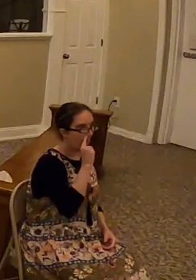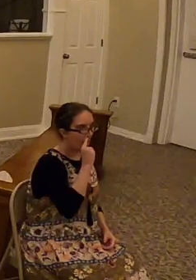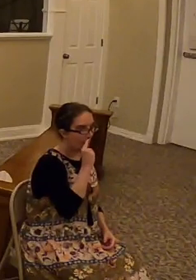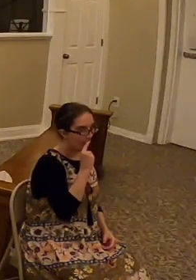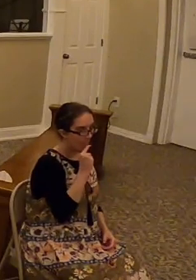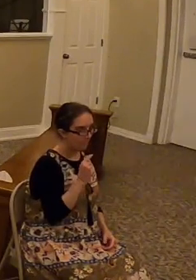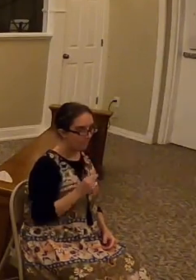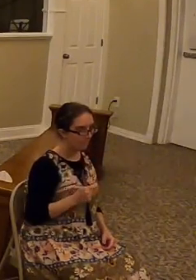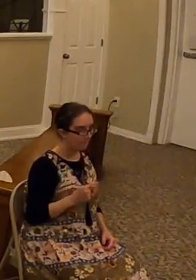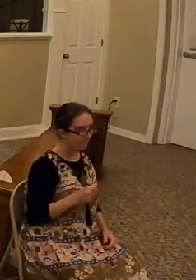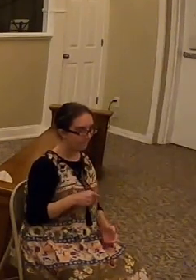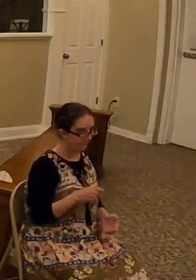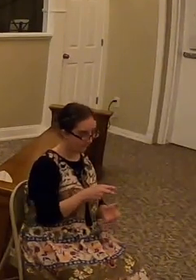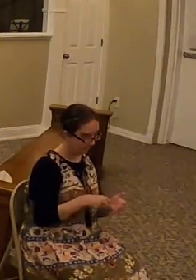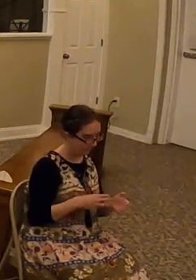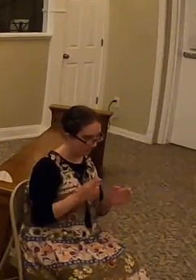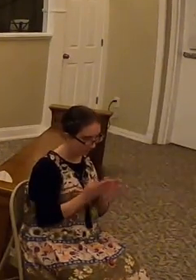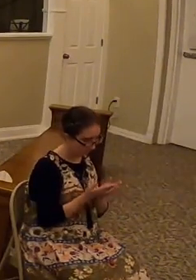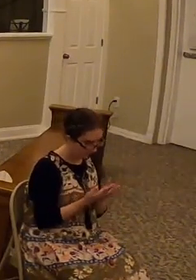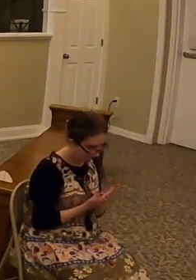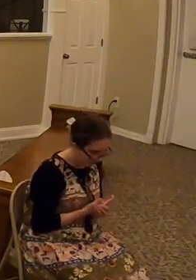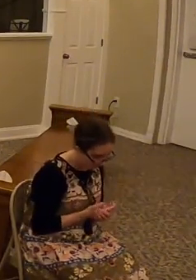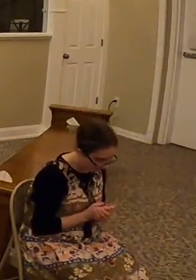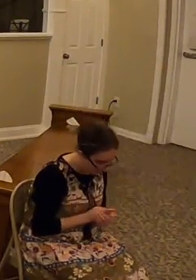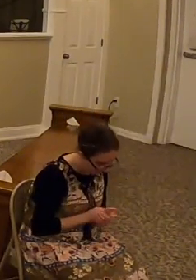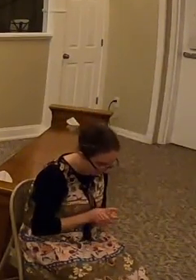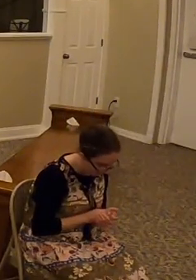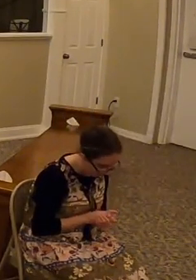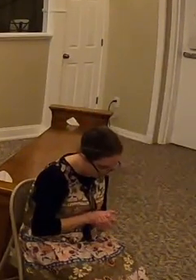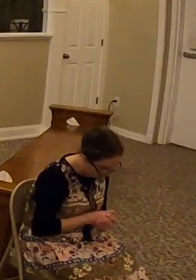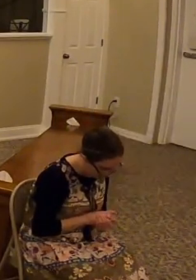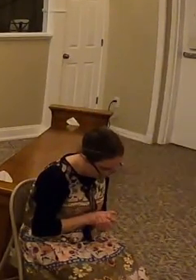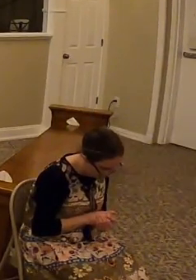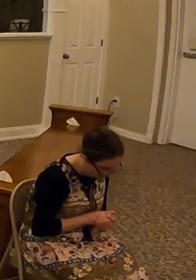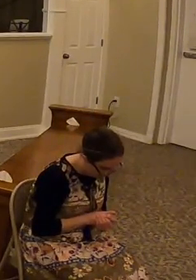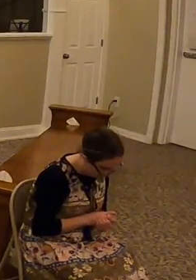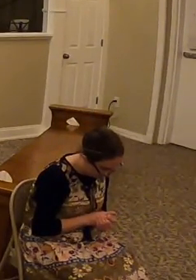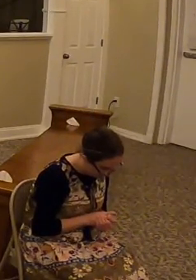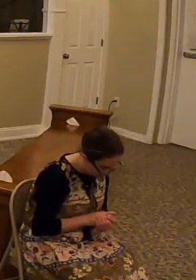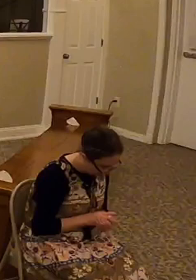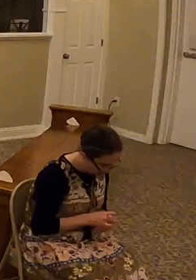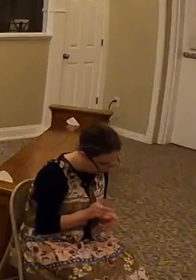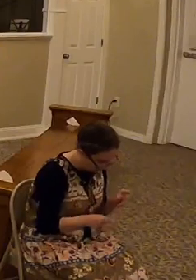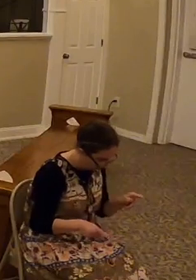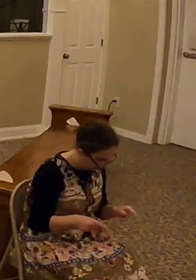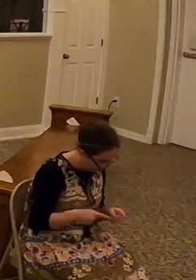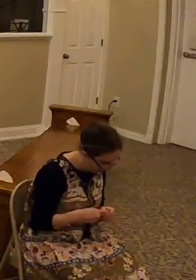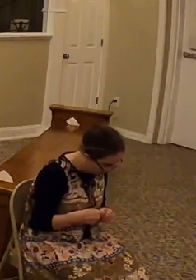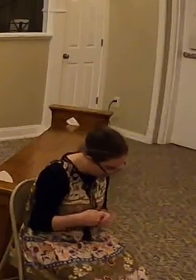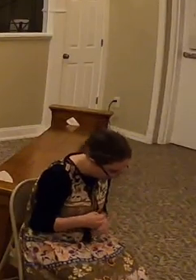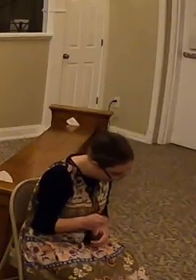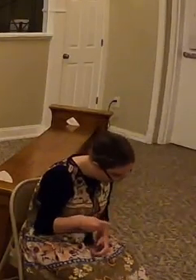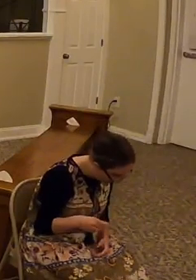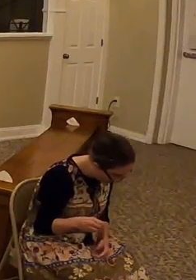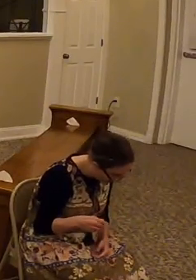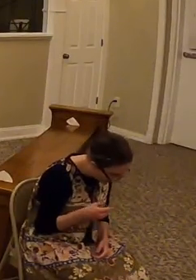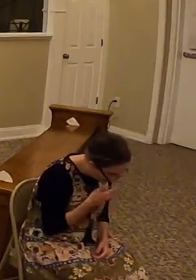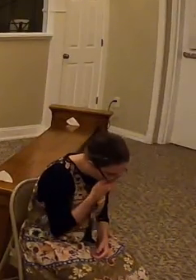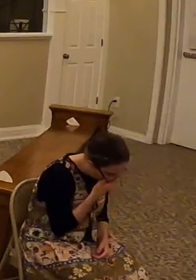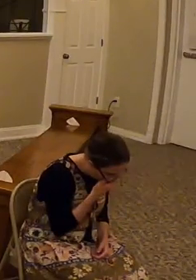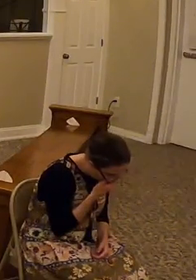And look what he said. Let's skip on down. I'm not going to read all that. We know the story. But verse 21 said, but the people took of the spoil. That's